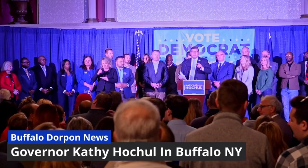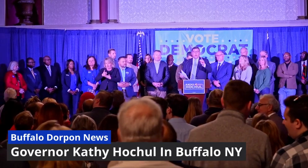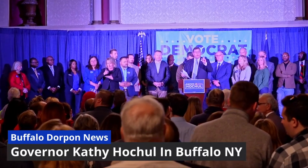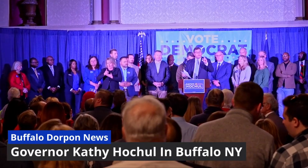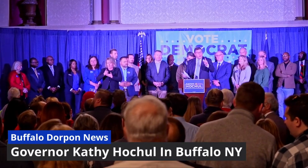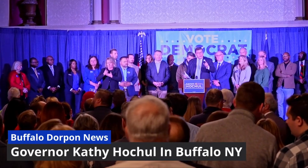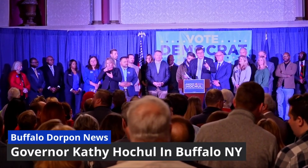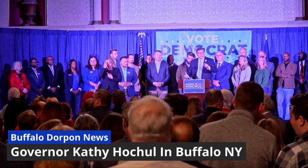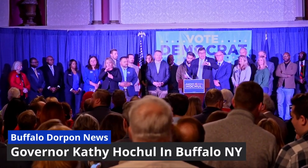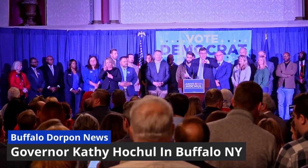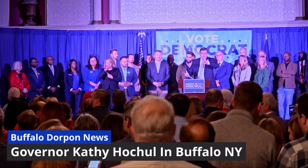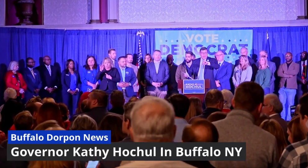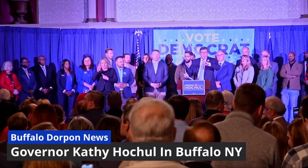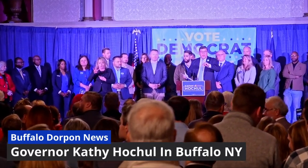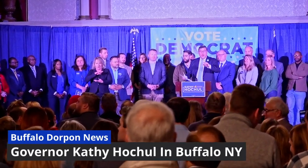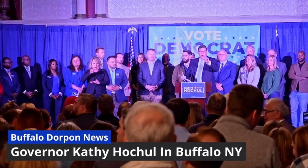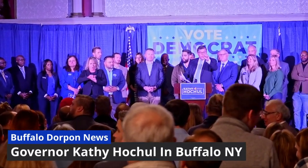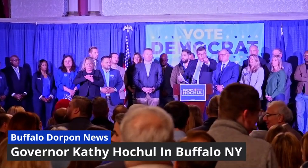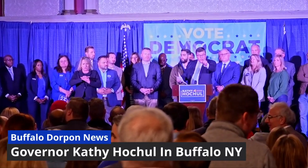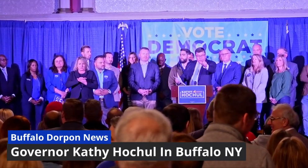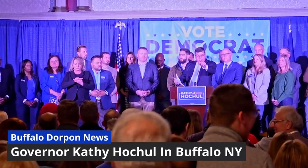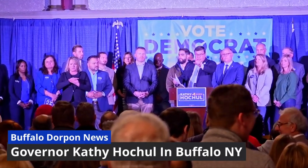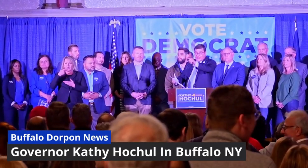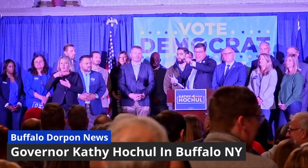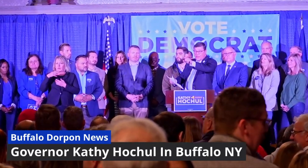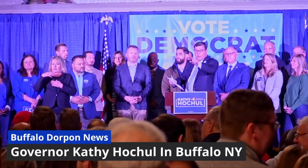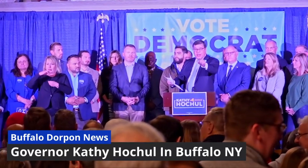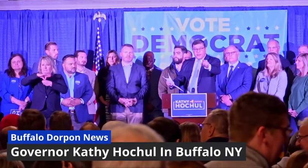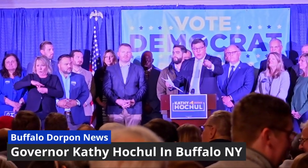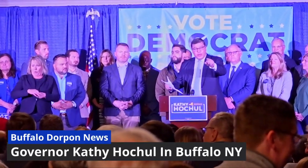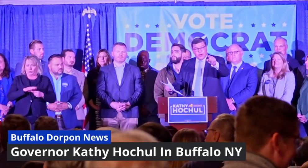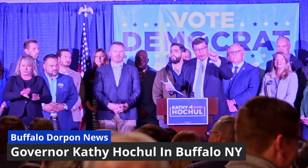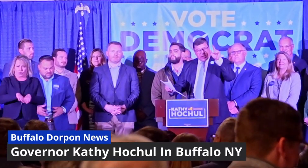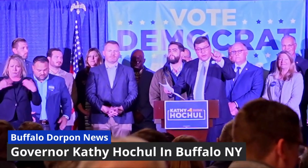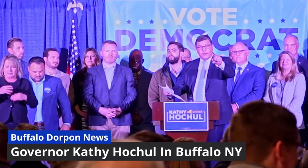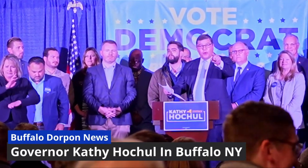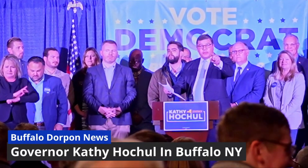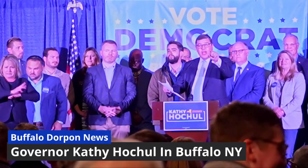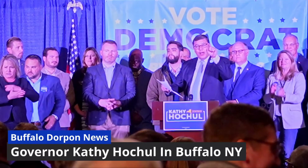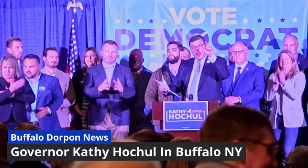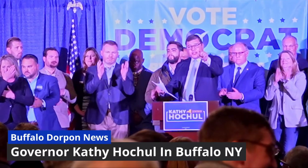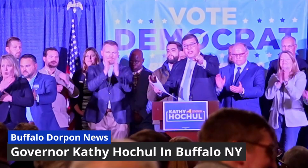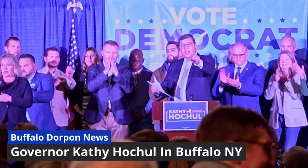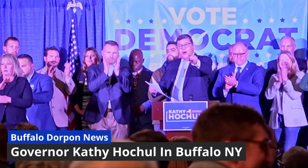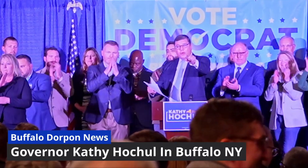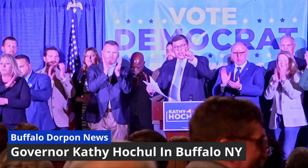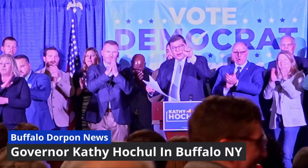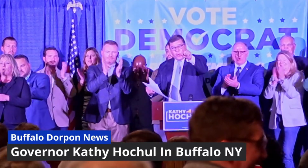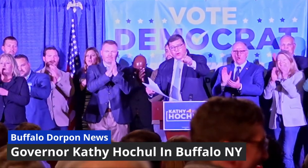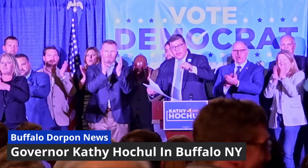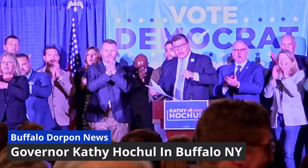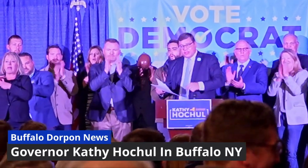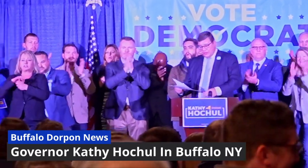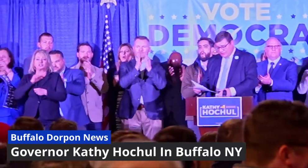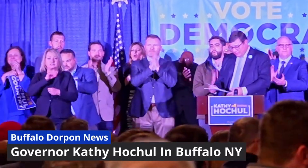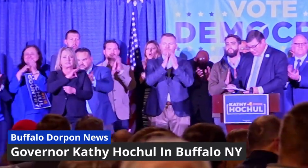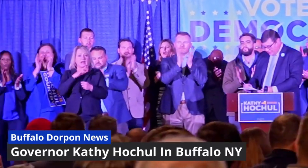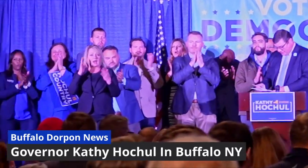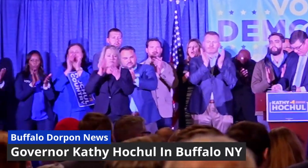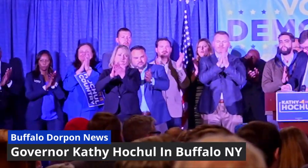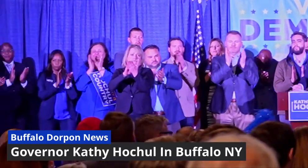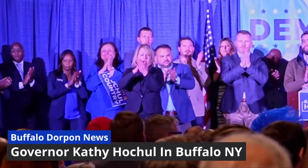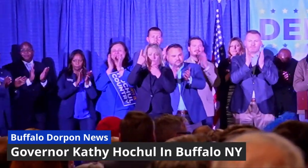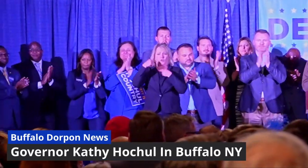24 hours. Polls open at 6 a.m. Our Board of Election staff, many of them here, let's hear it for those elections.